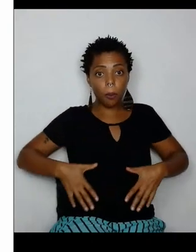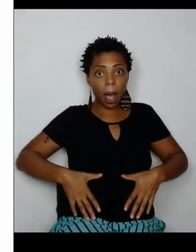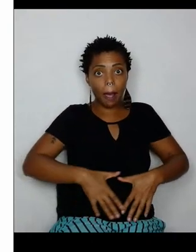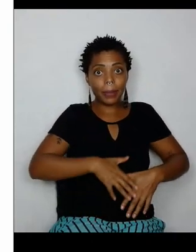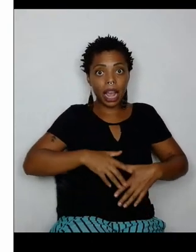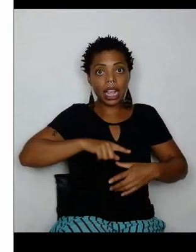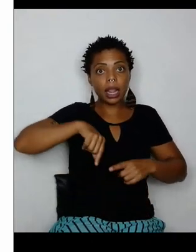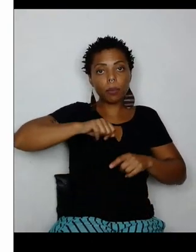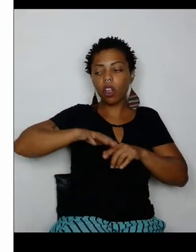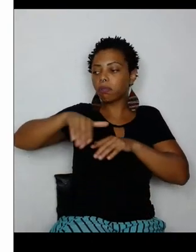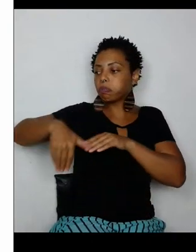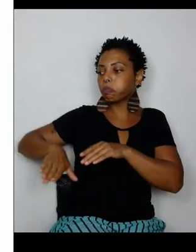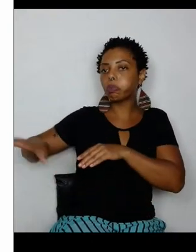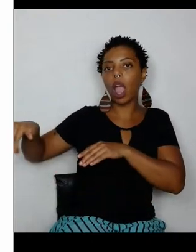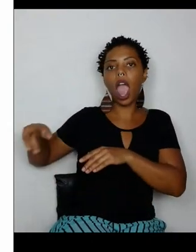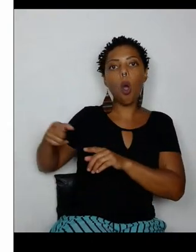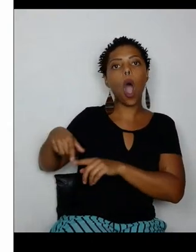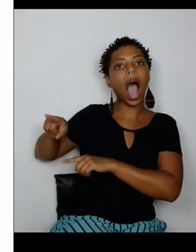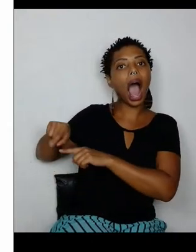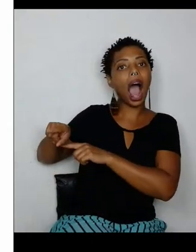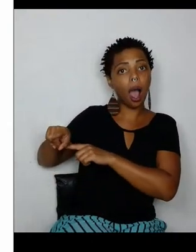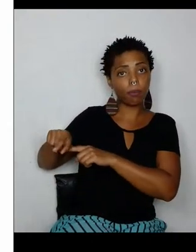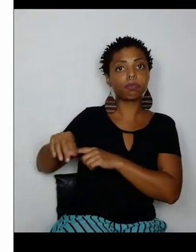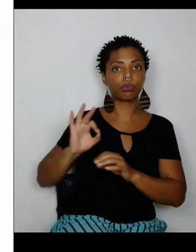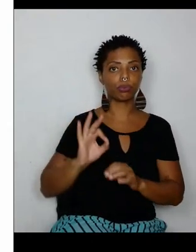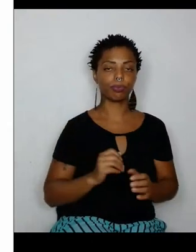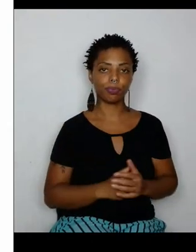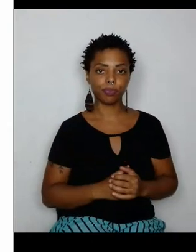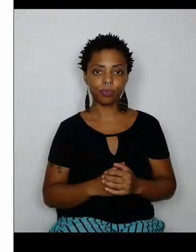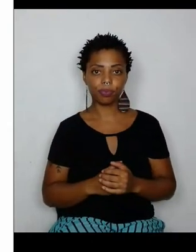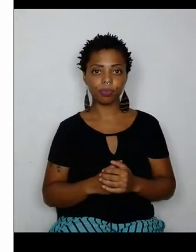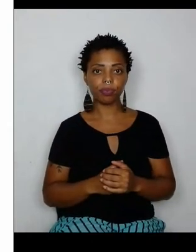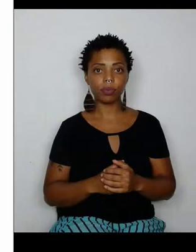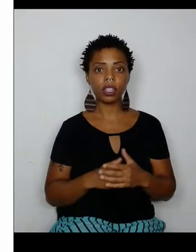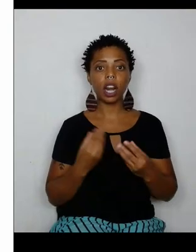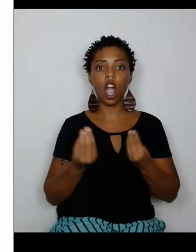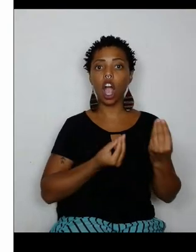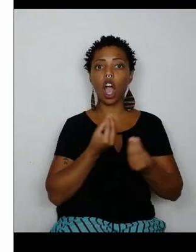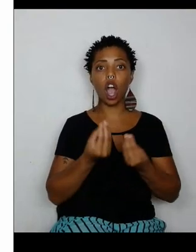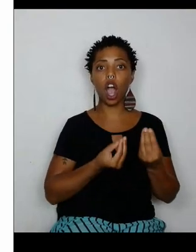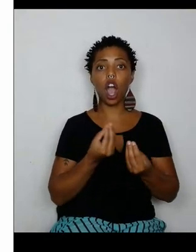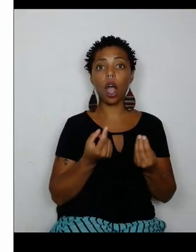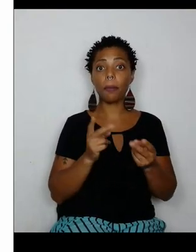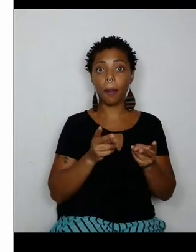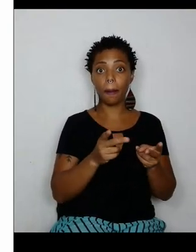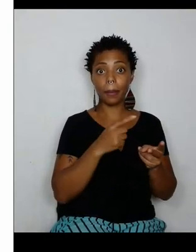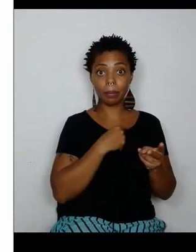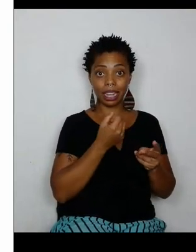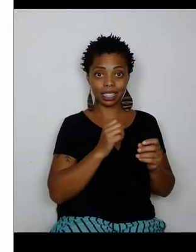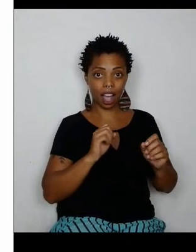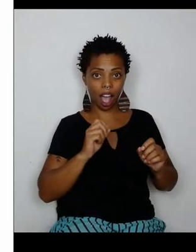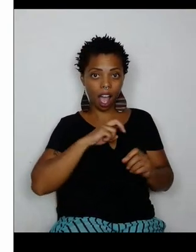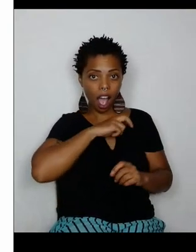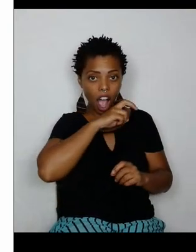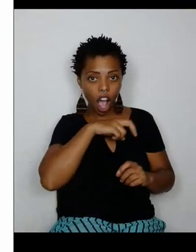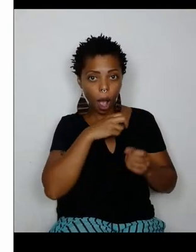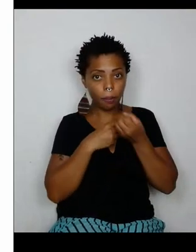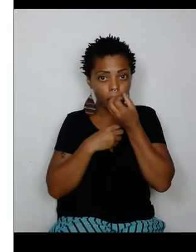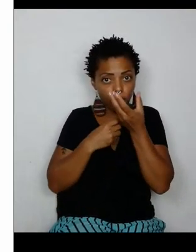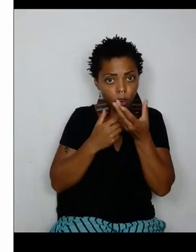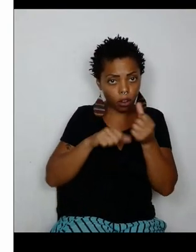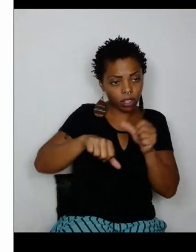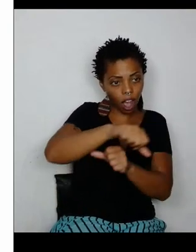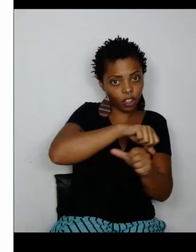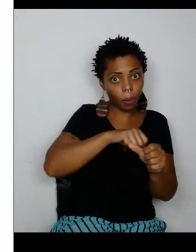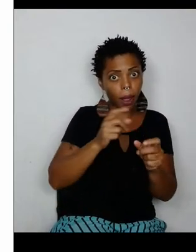transformation as with the snake and lily is foregrounded as gagan's disembodied head evolves beyond the matter of plans